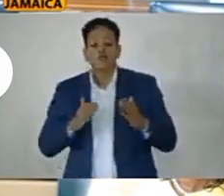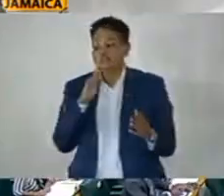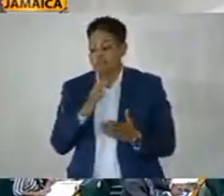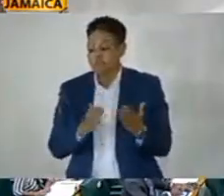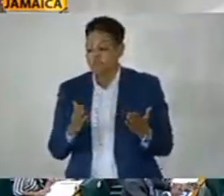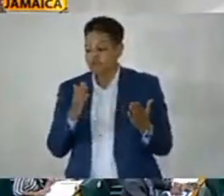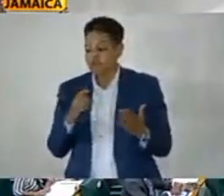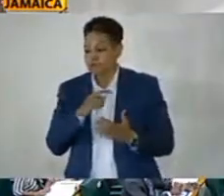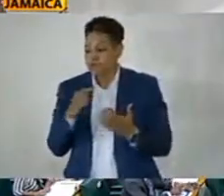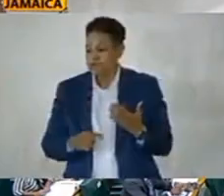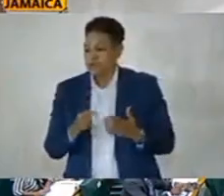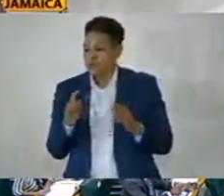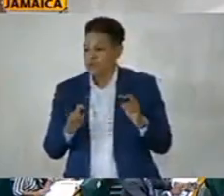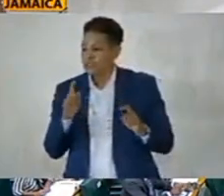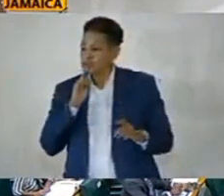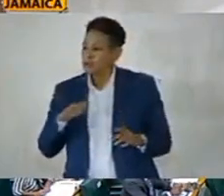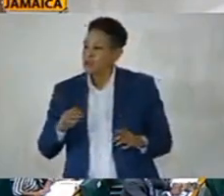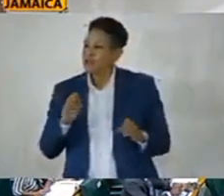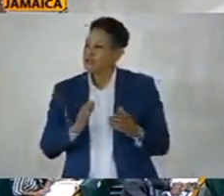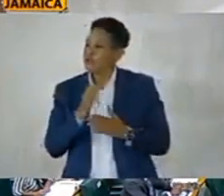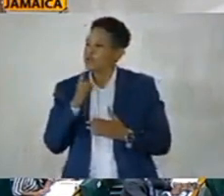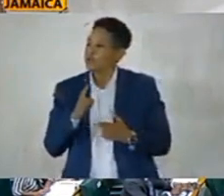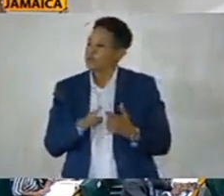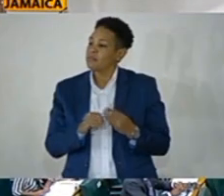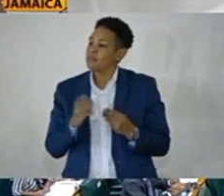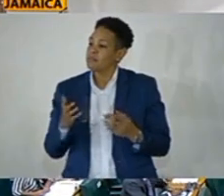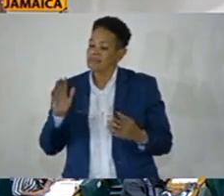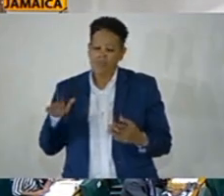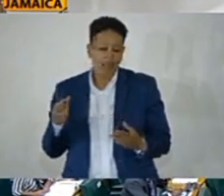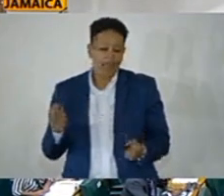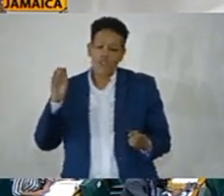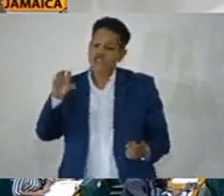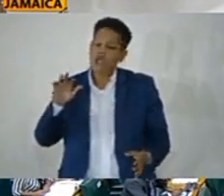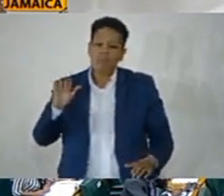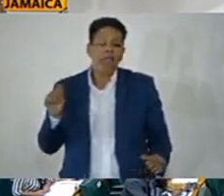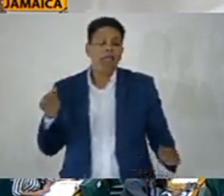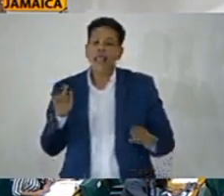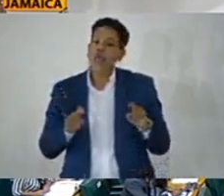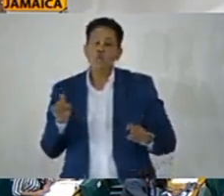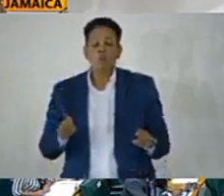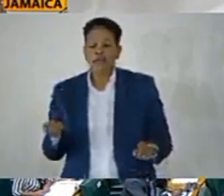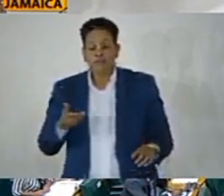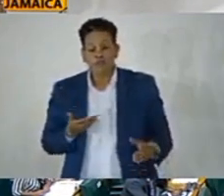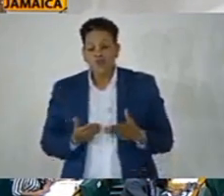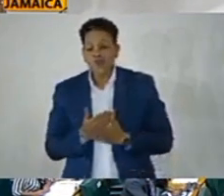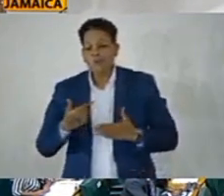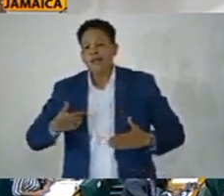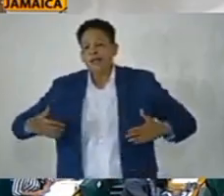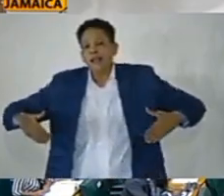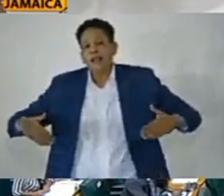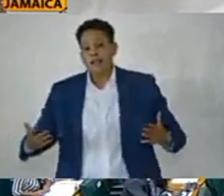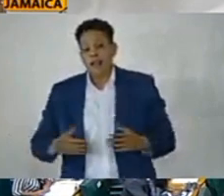Through the House, through you and the class. He has not submitted any questions through me. Madam Speaker.